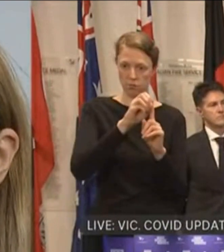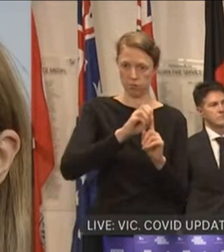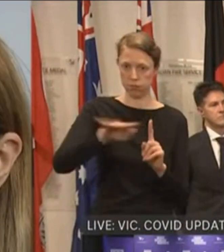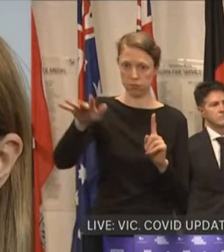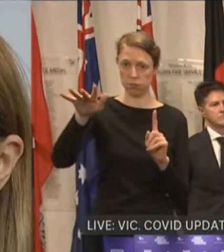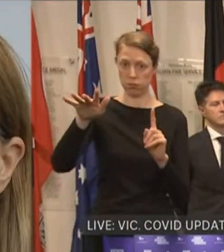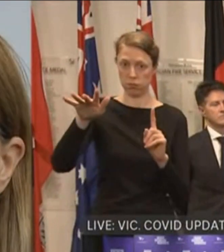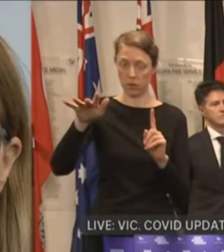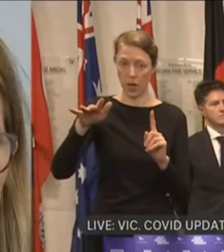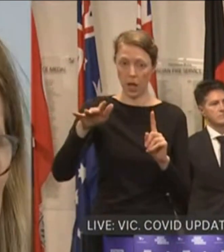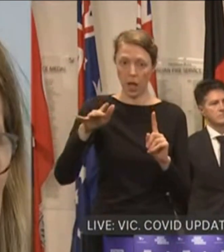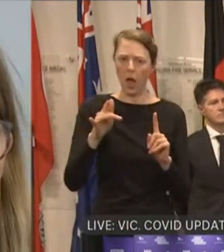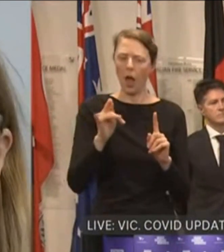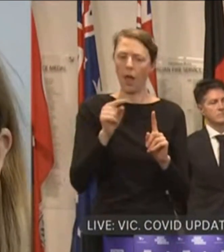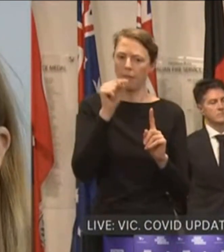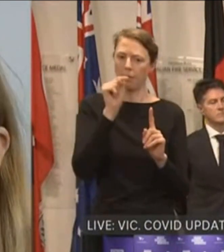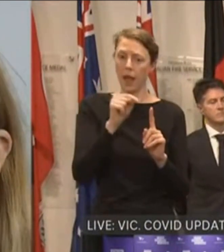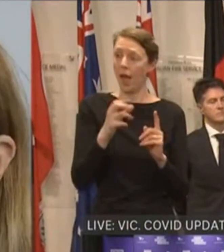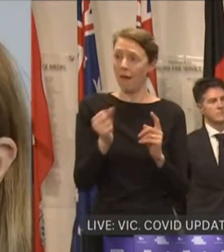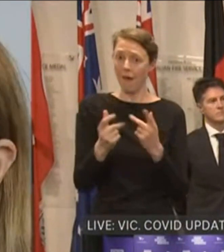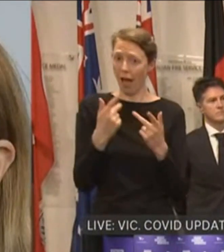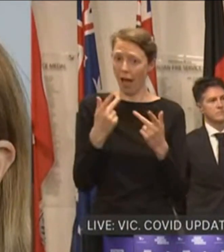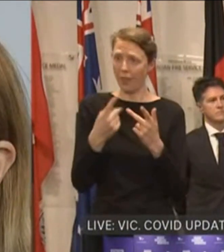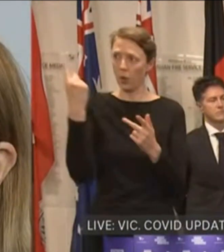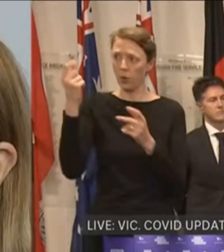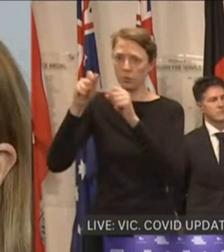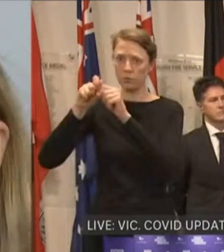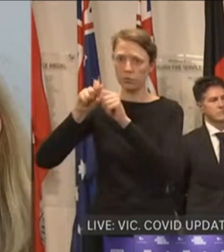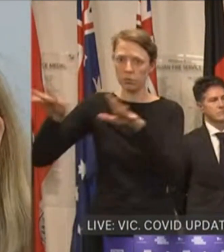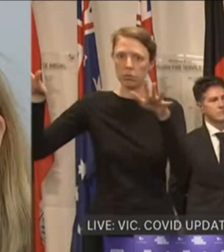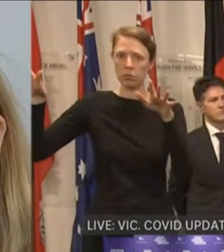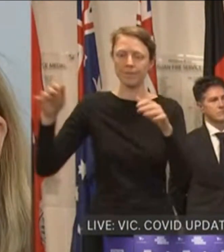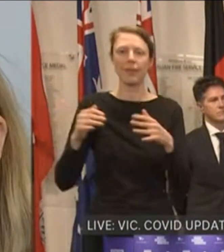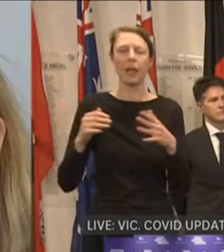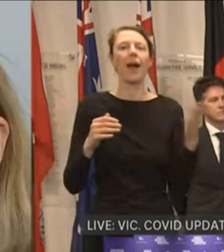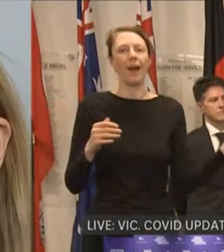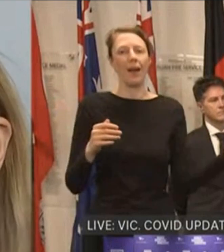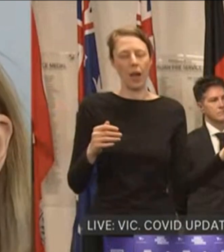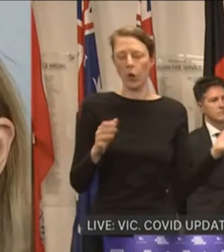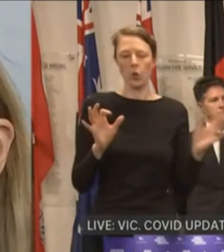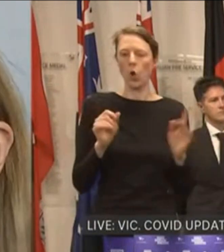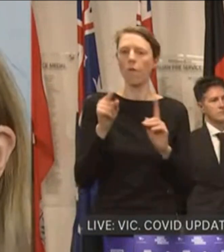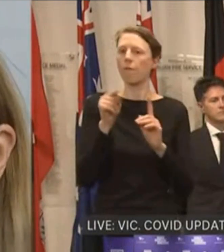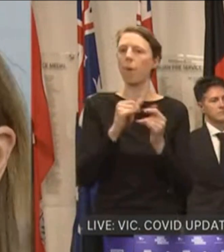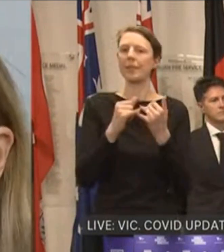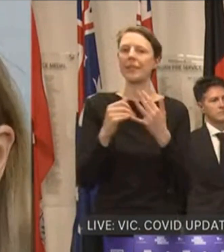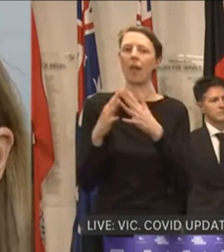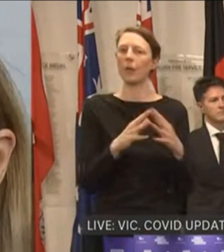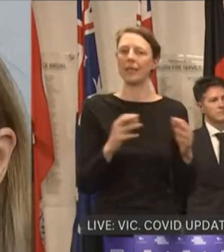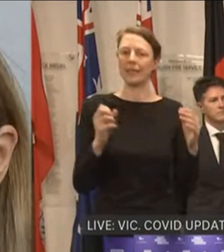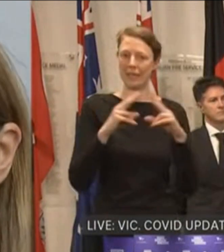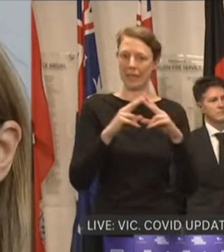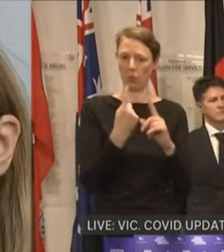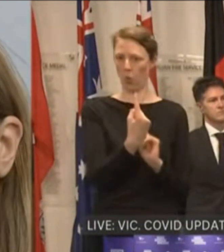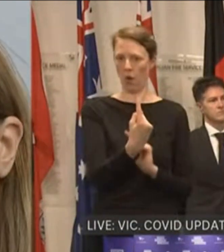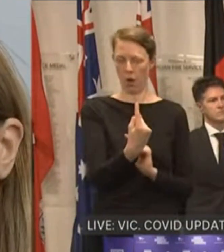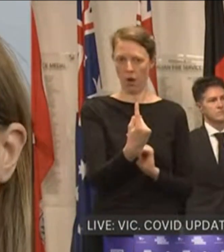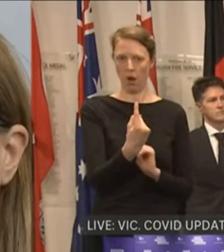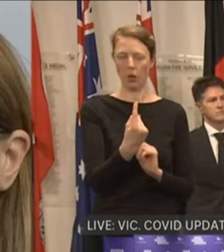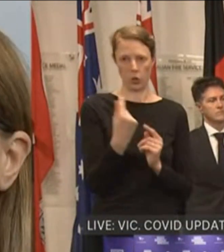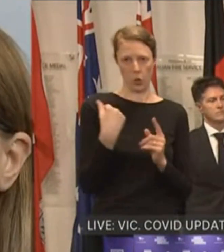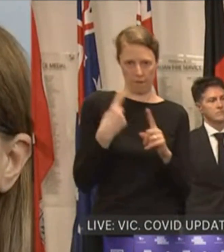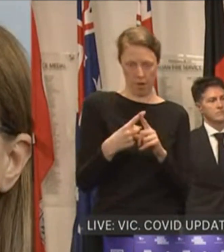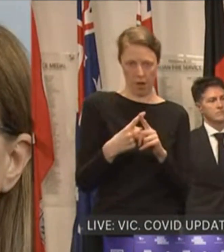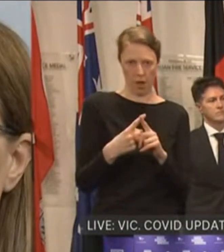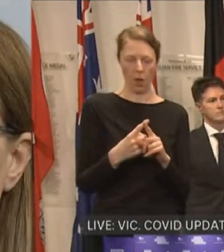in Victoria is this, we might see some little variabilities, like some minor genetic changes, so it indicates